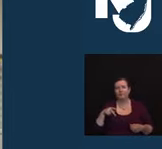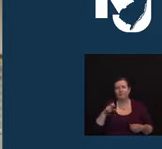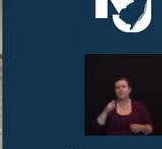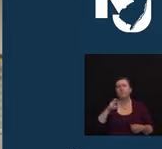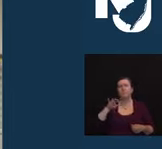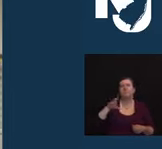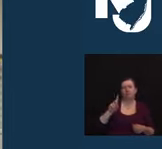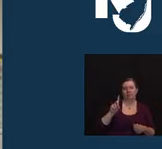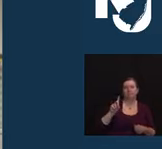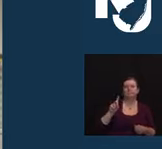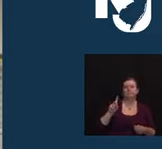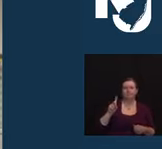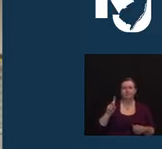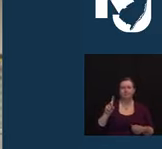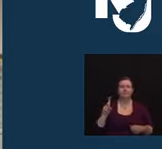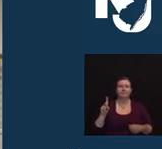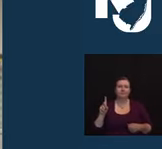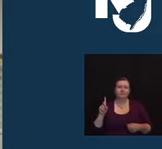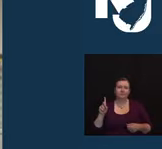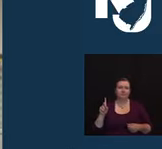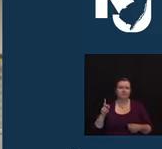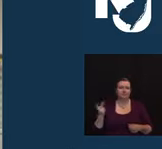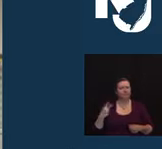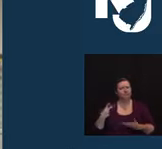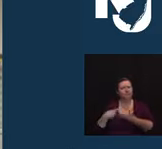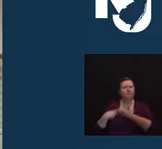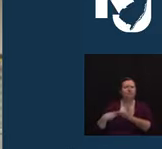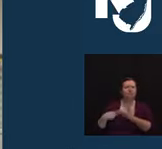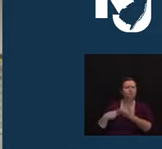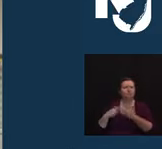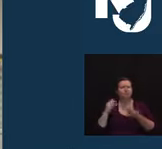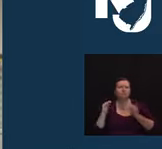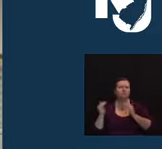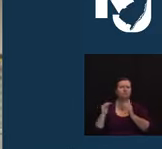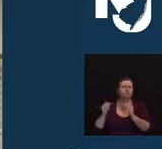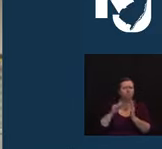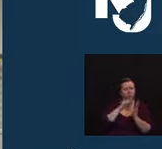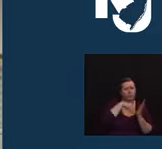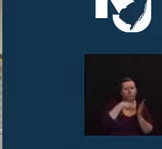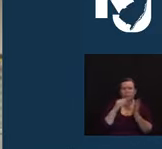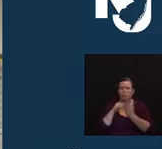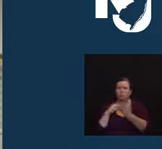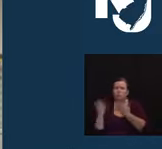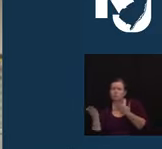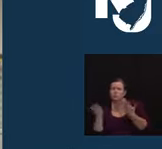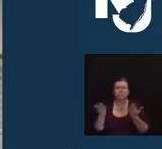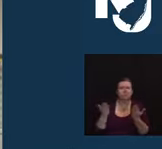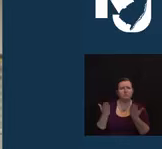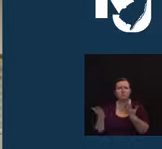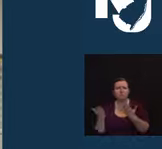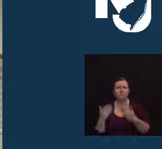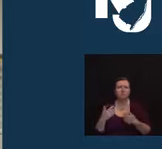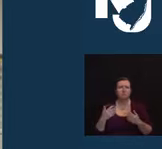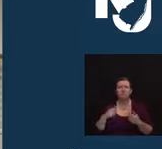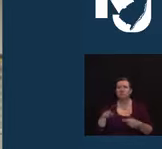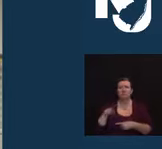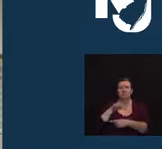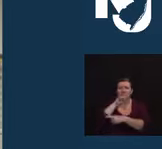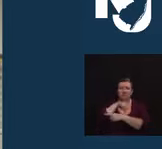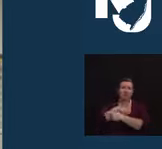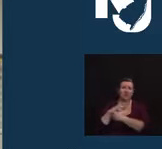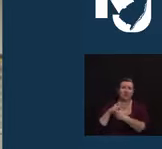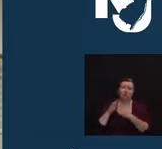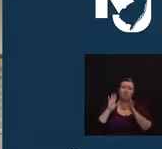and we were exchanging notes and comparing notes in the shade and in the sun, and I loved her. She was a great, great woman and a great